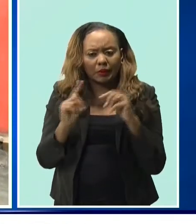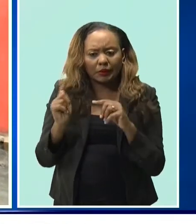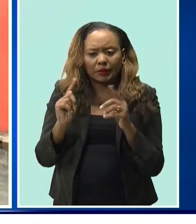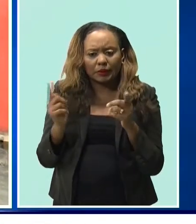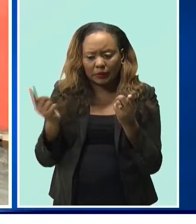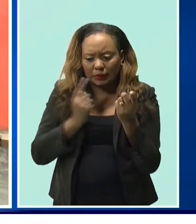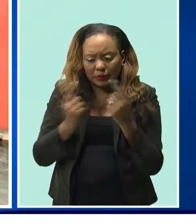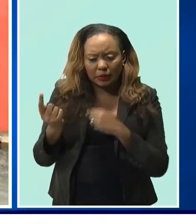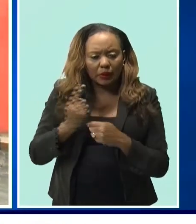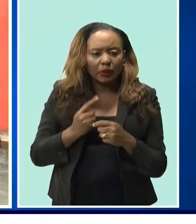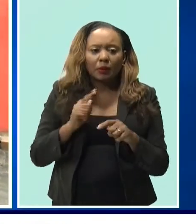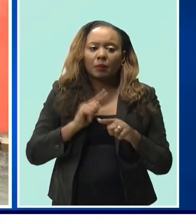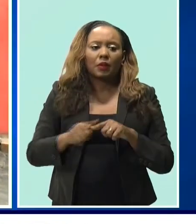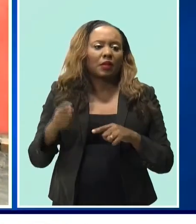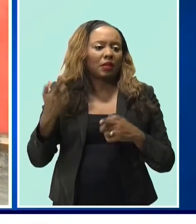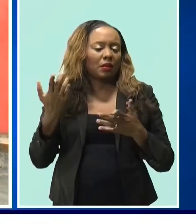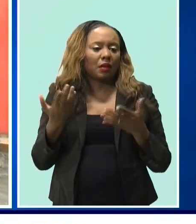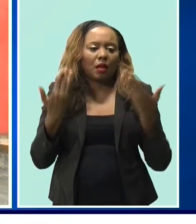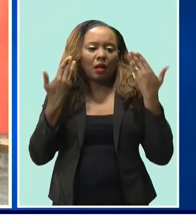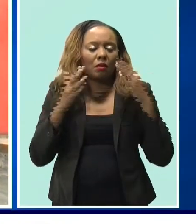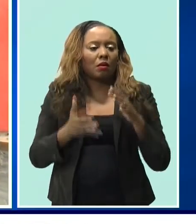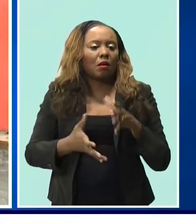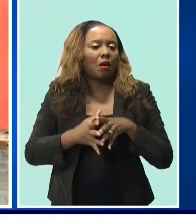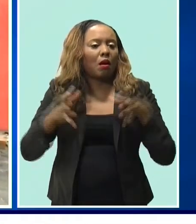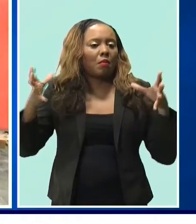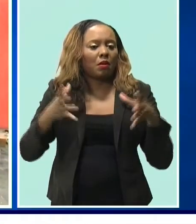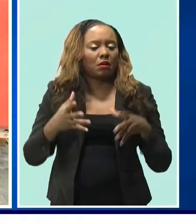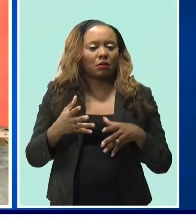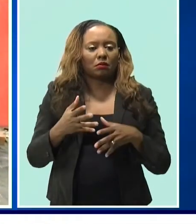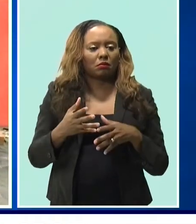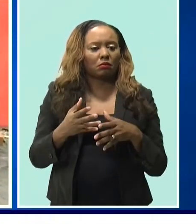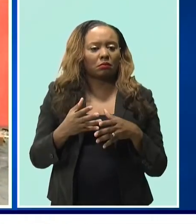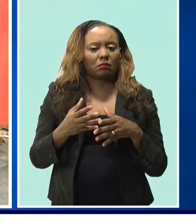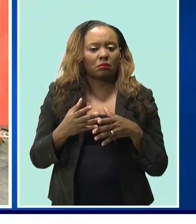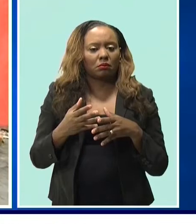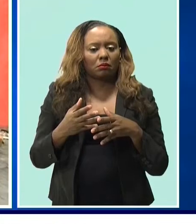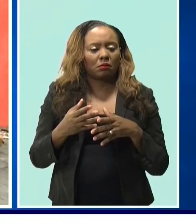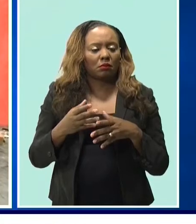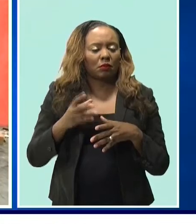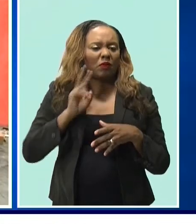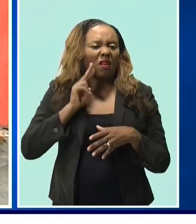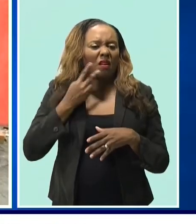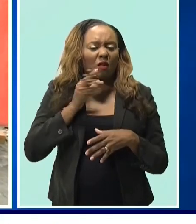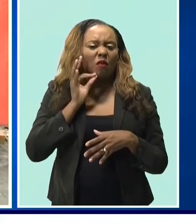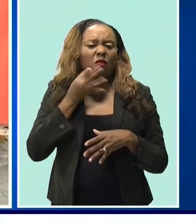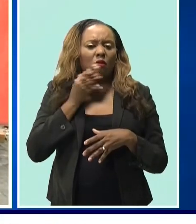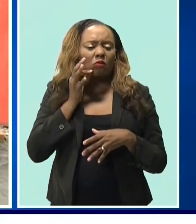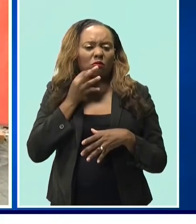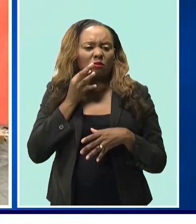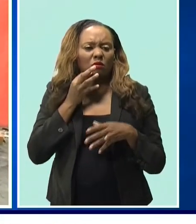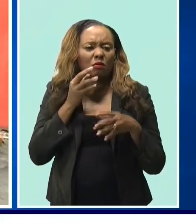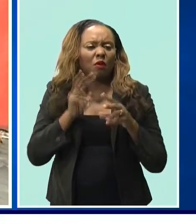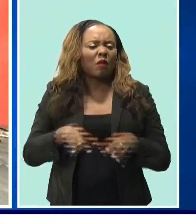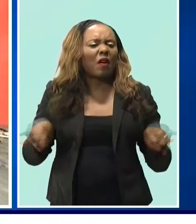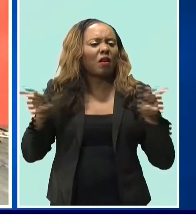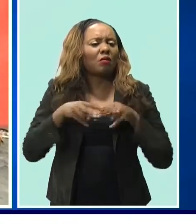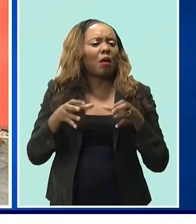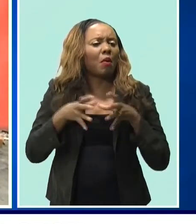value back. I can't tell you the value right now, but I hope that everything put in place that we will